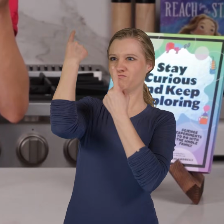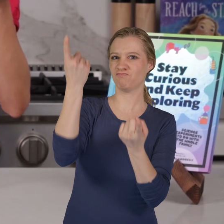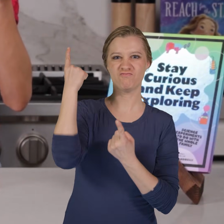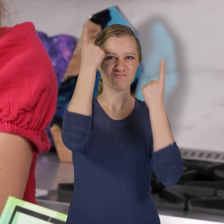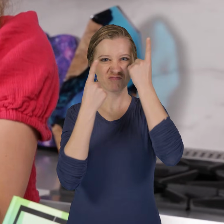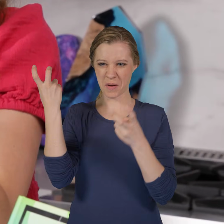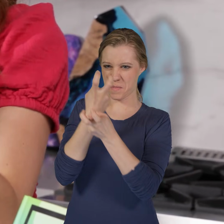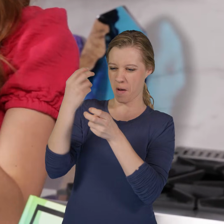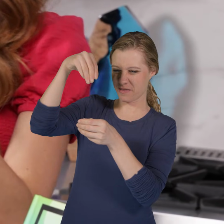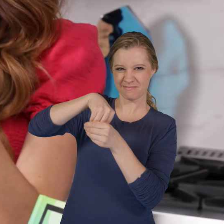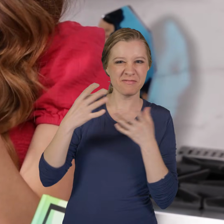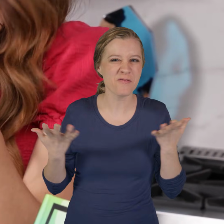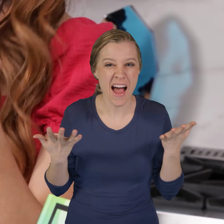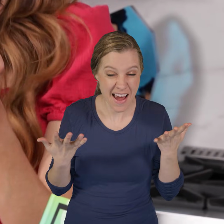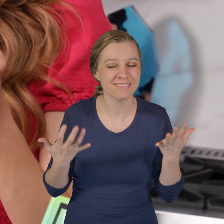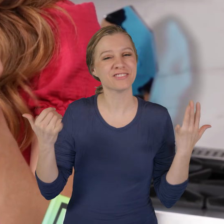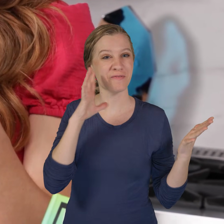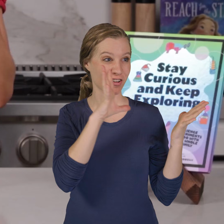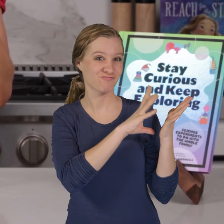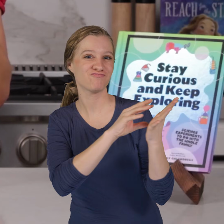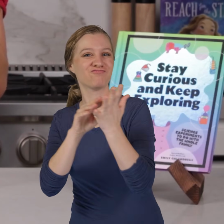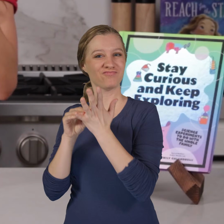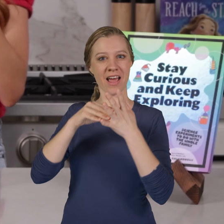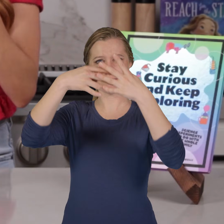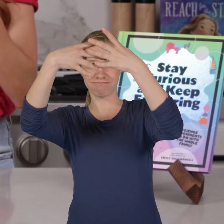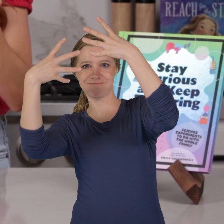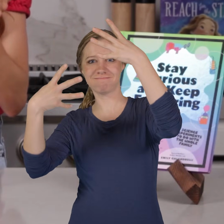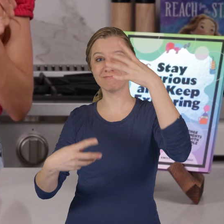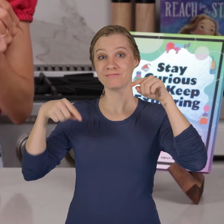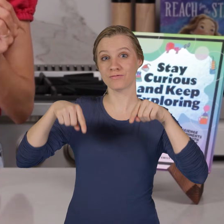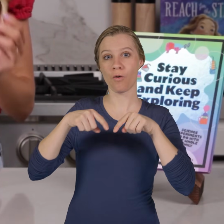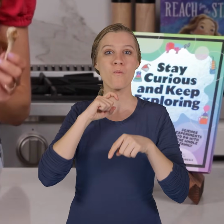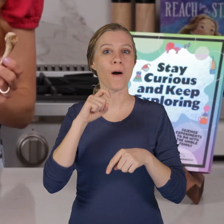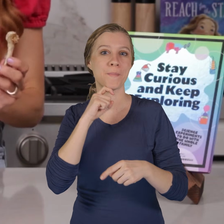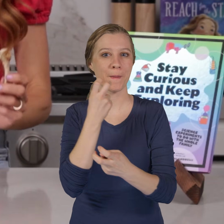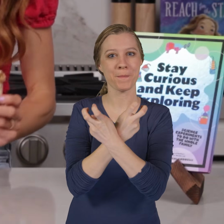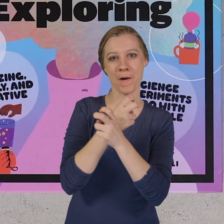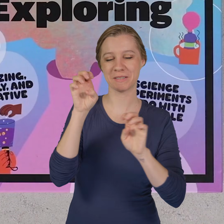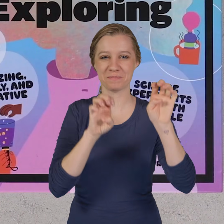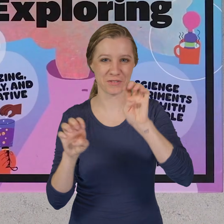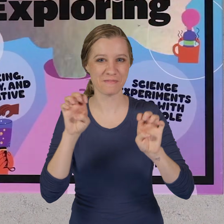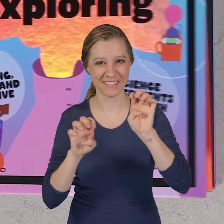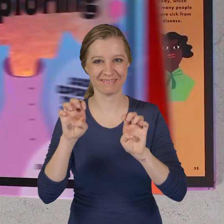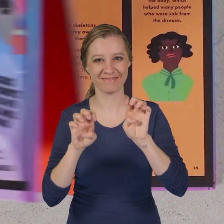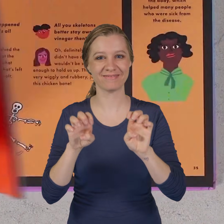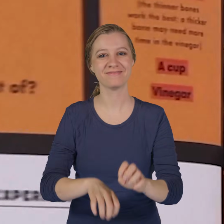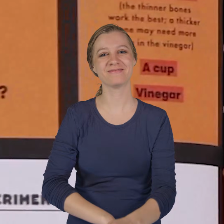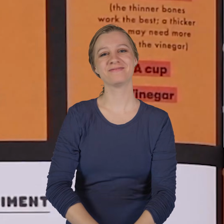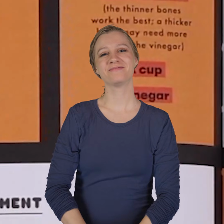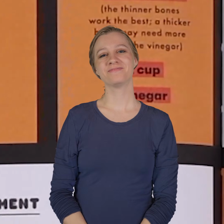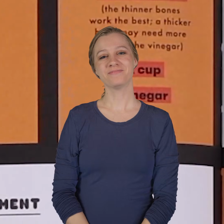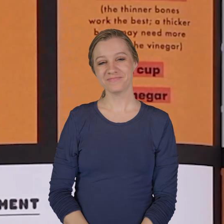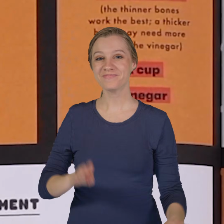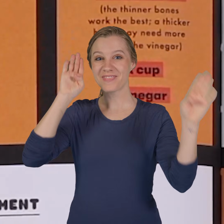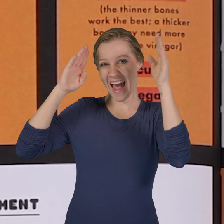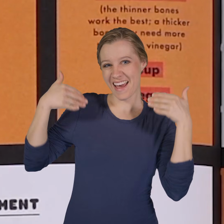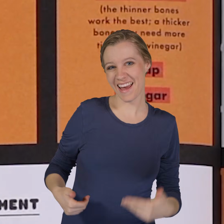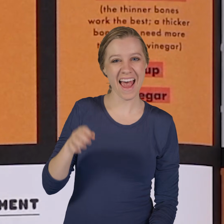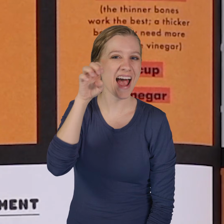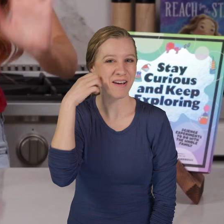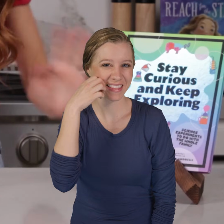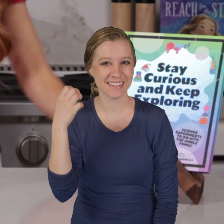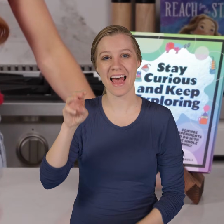Have you ever wondered, what are bones made out of? Well, we will learn the answer to this and so much more with my rubber bone